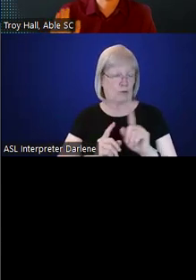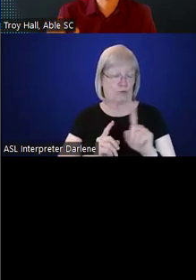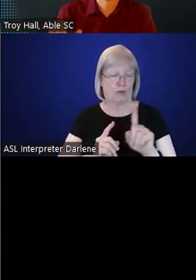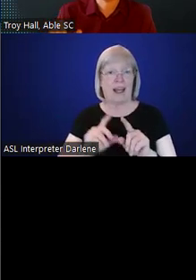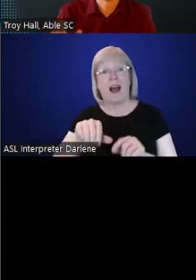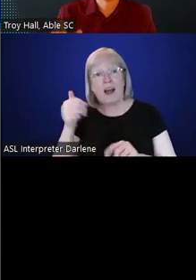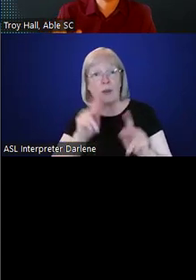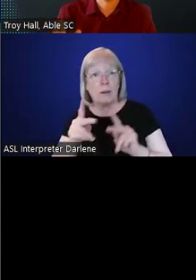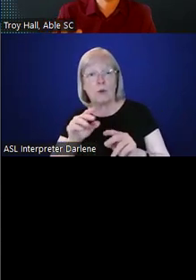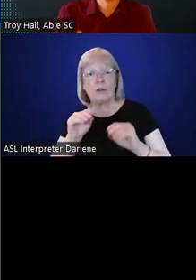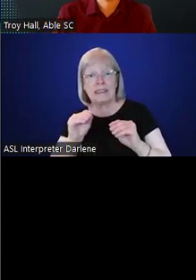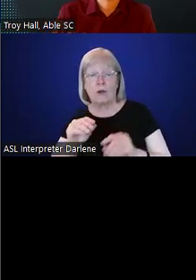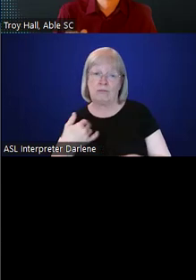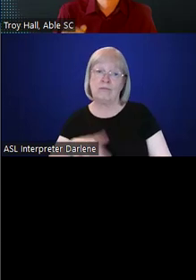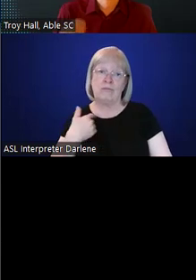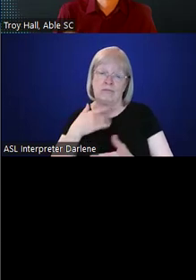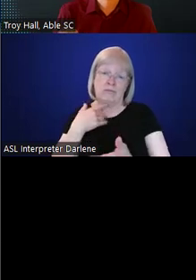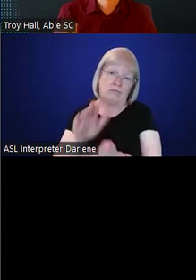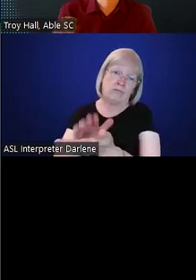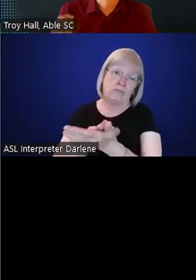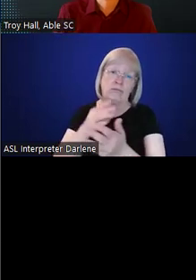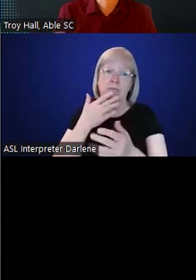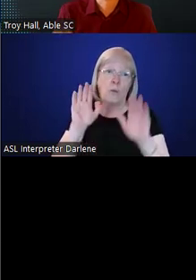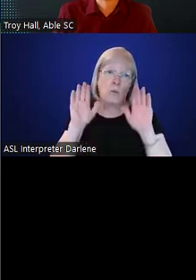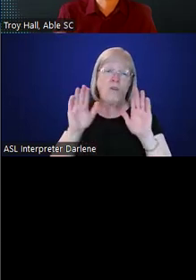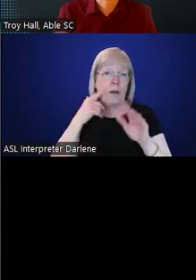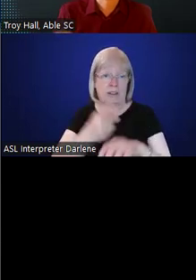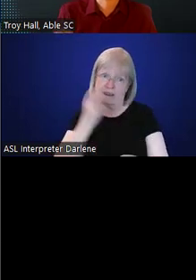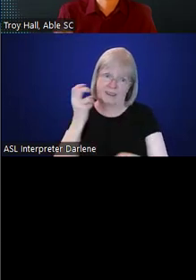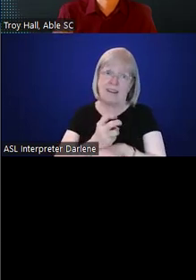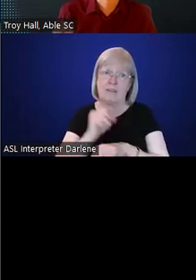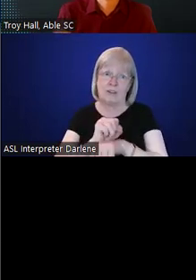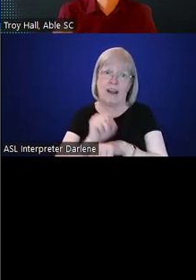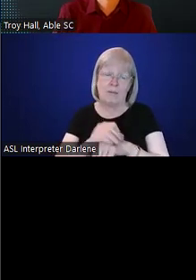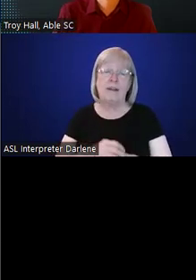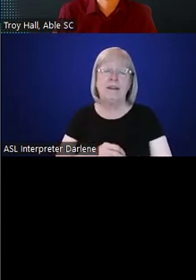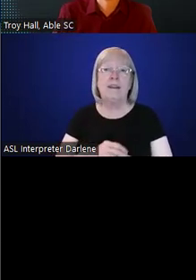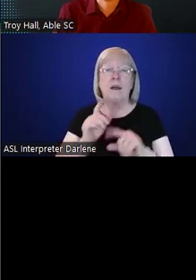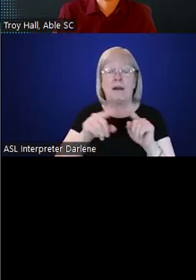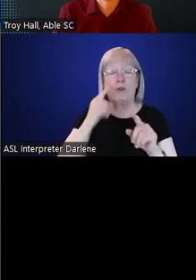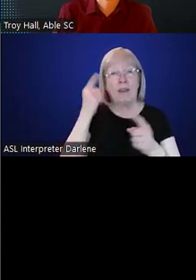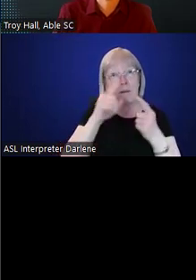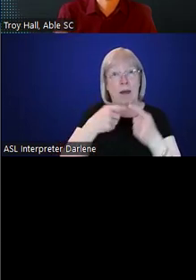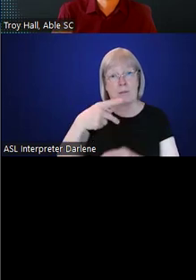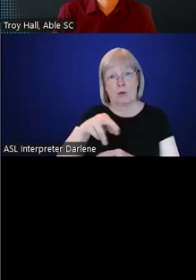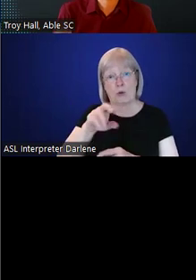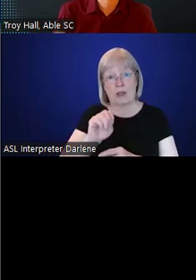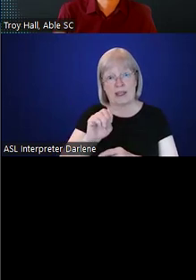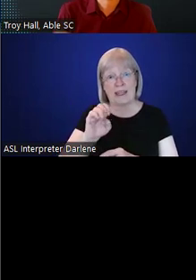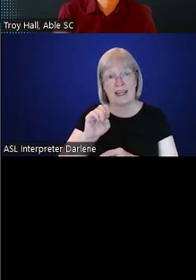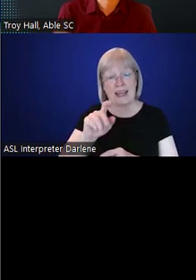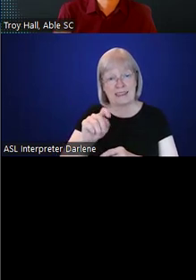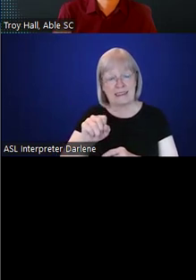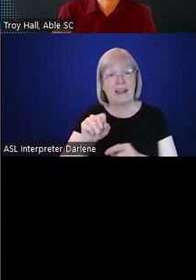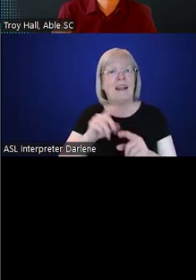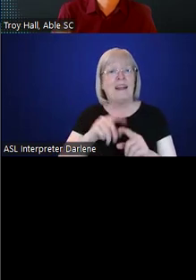is the toughest job in the world. But when we're thinking about pre-eds, especially from a sale perspective, really don't